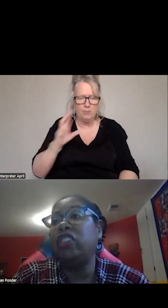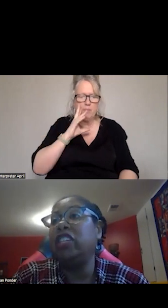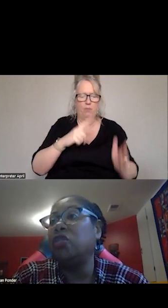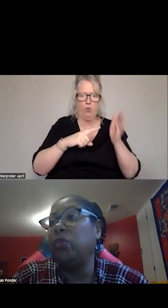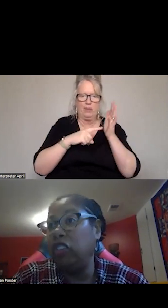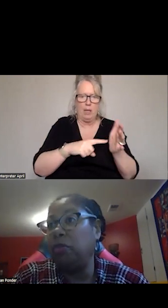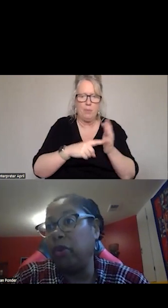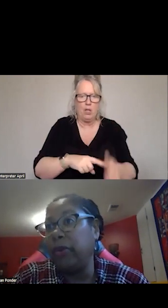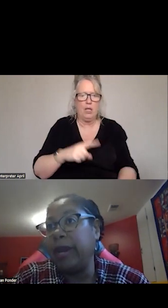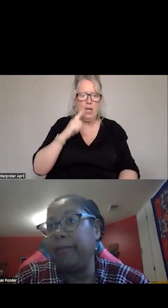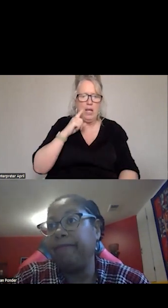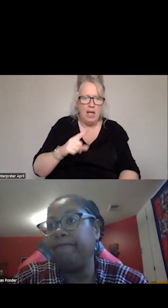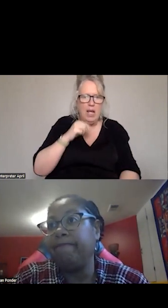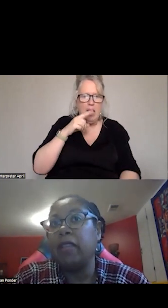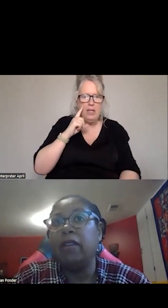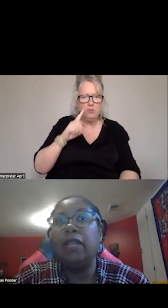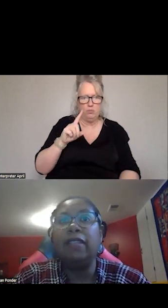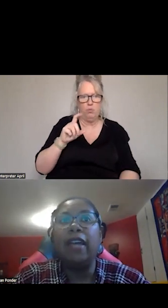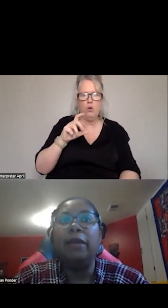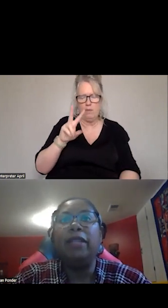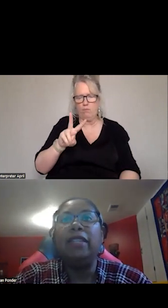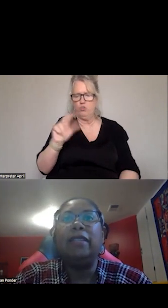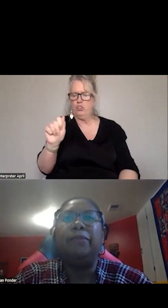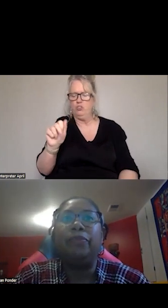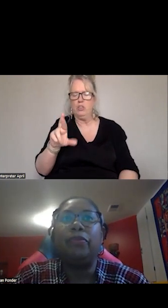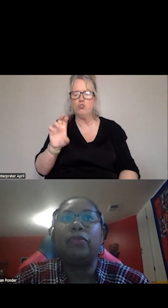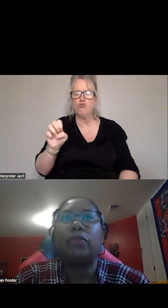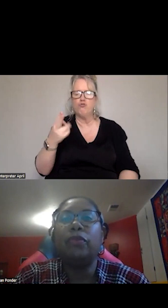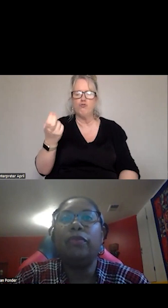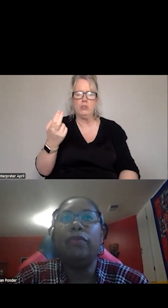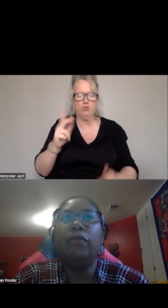is Virginia's REACH program. Next slide, please.